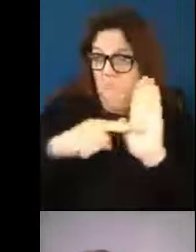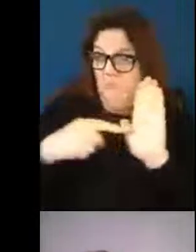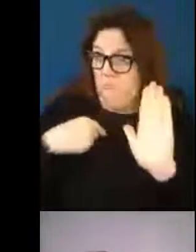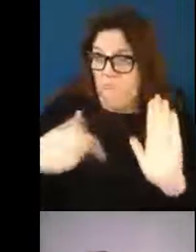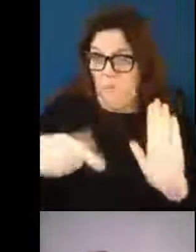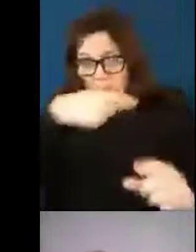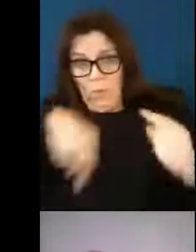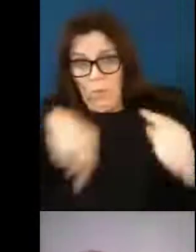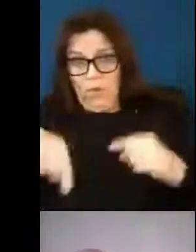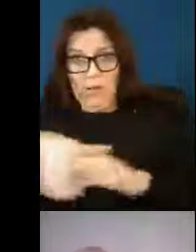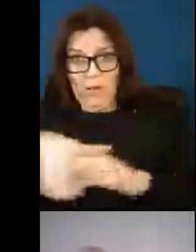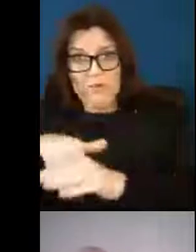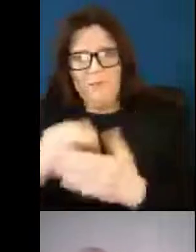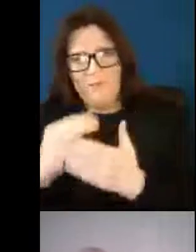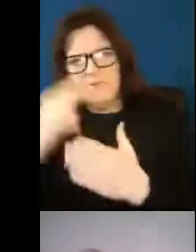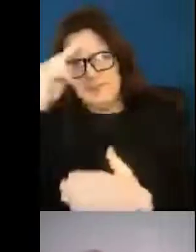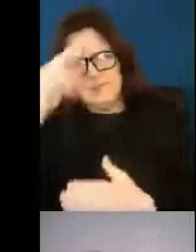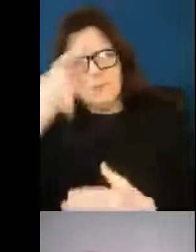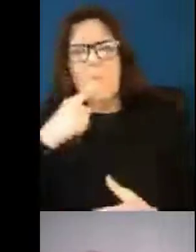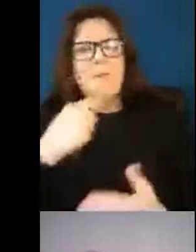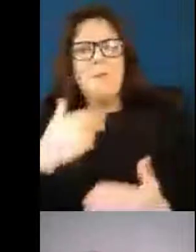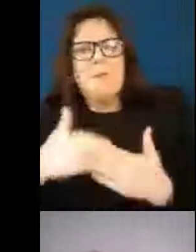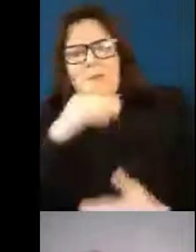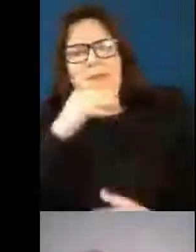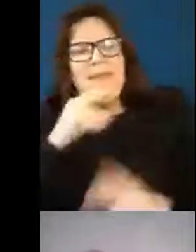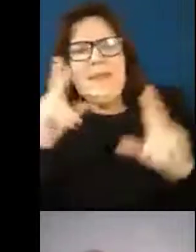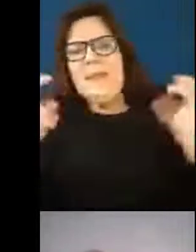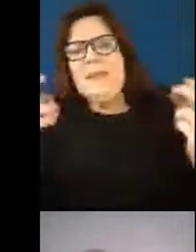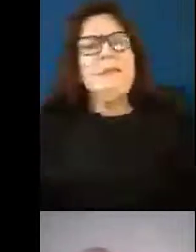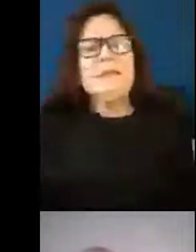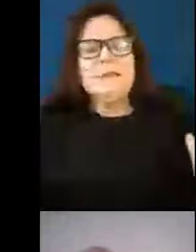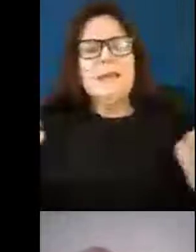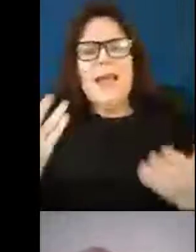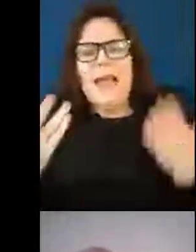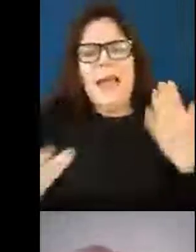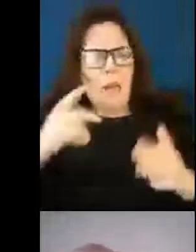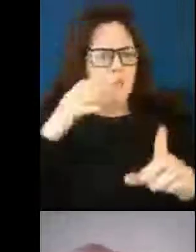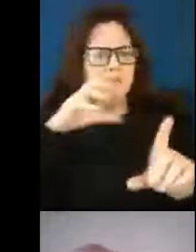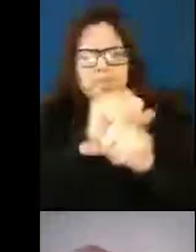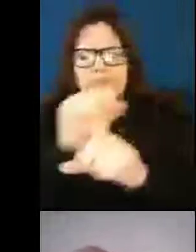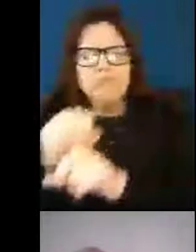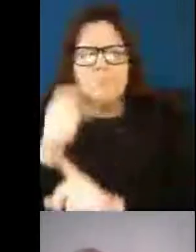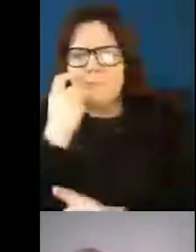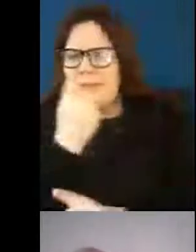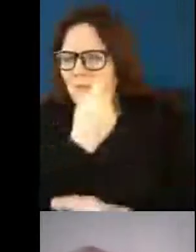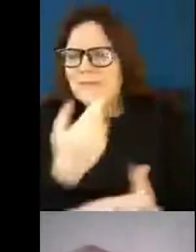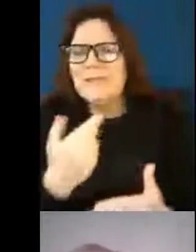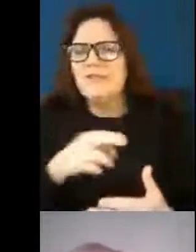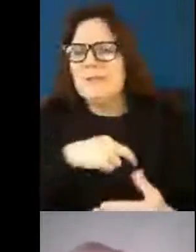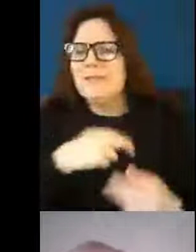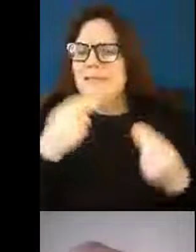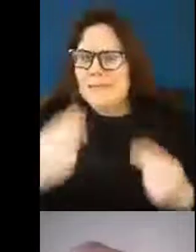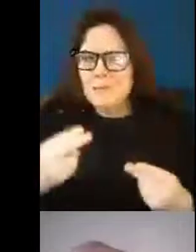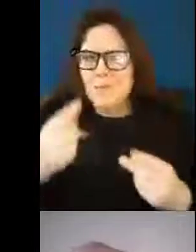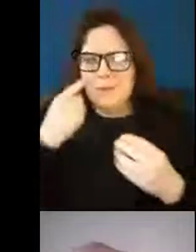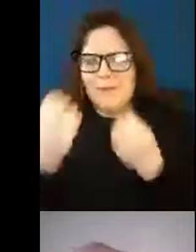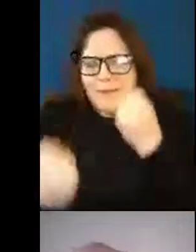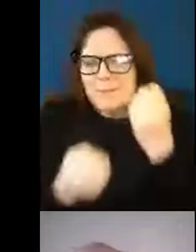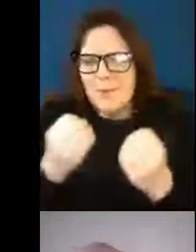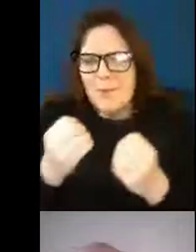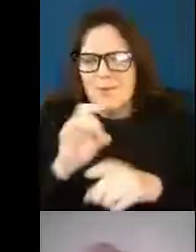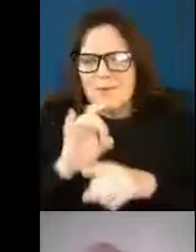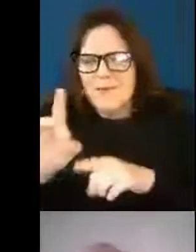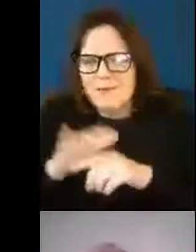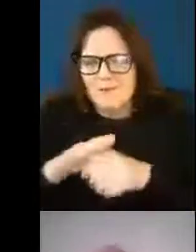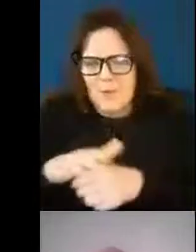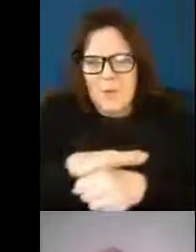inclusive university, but what does that mean and how is it evidenced? So I think there's a necessity to explore those